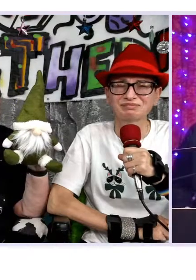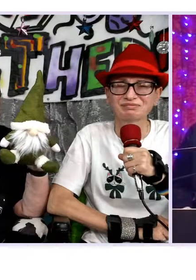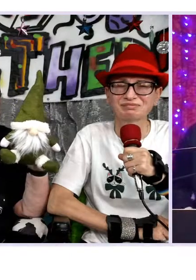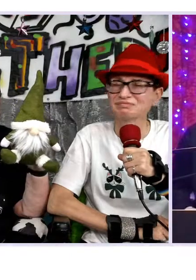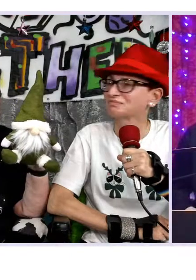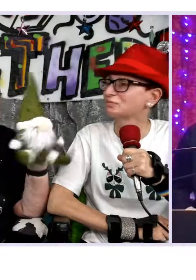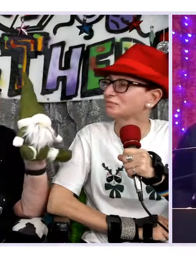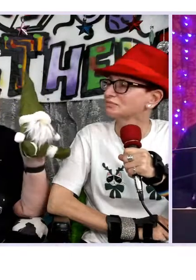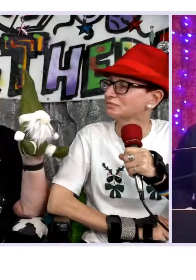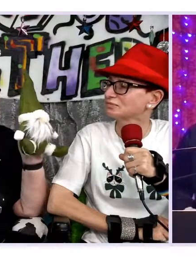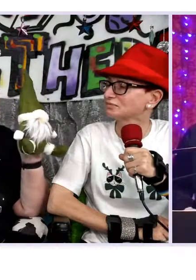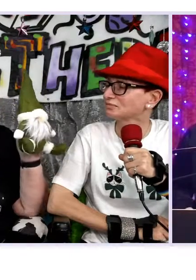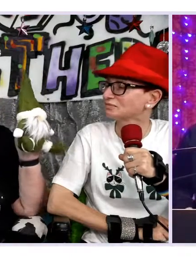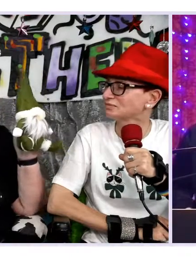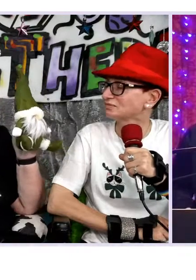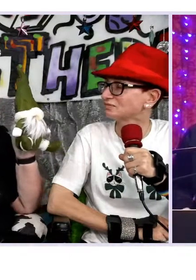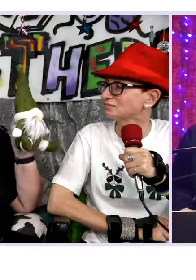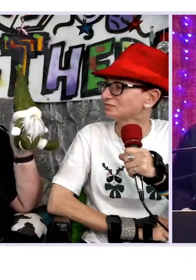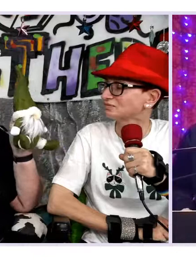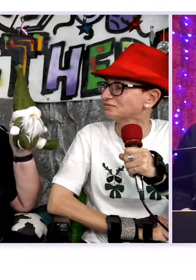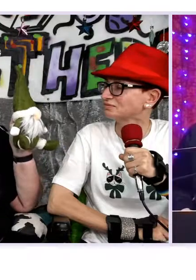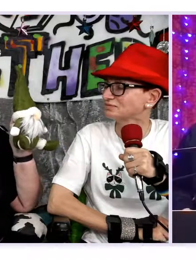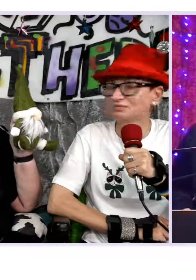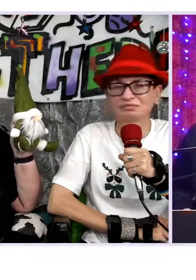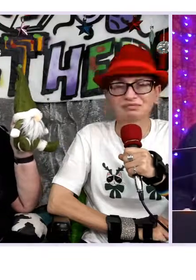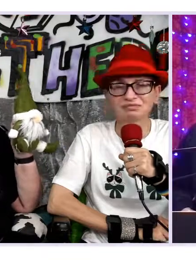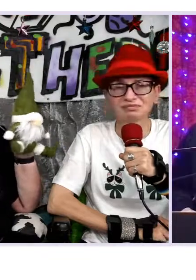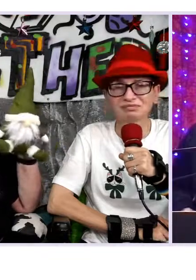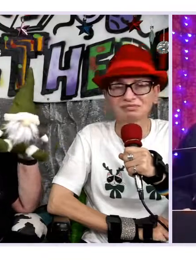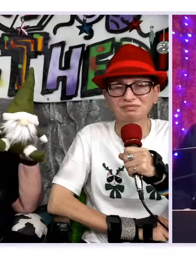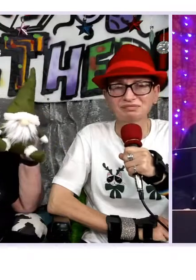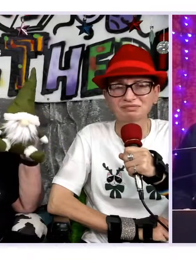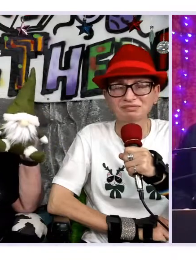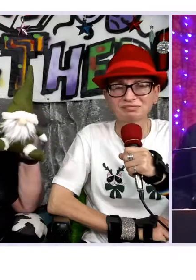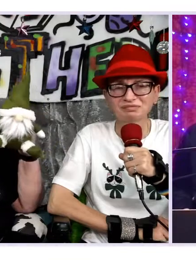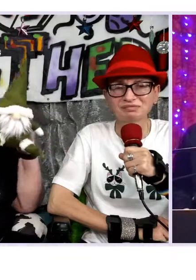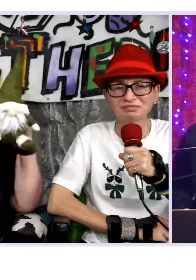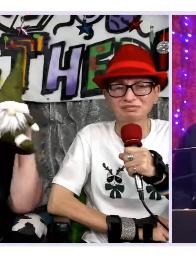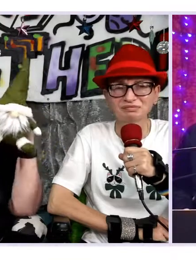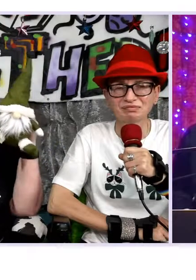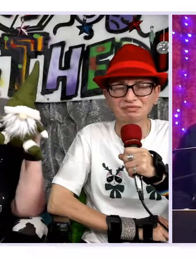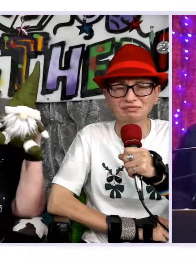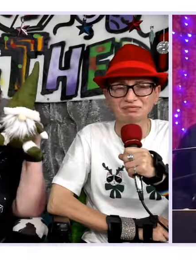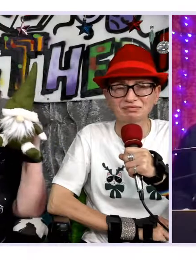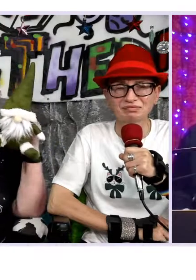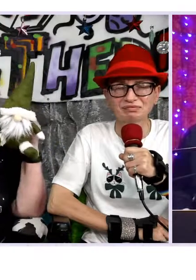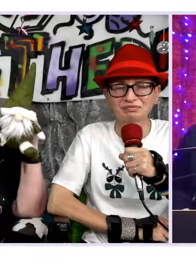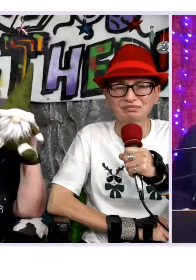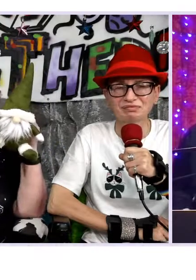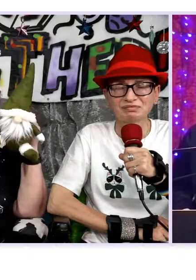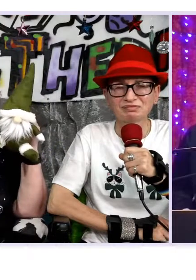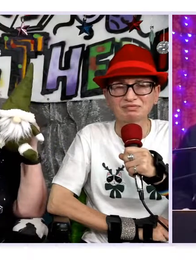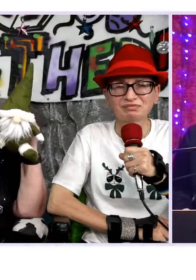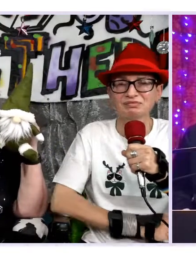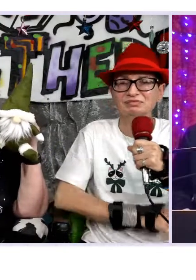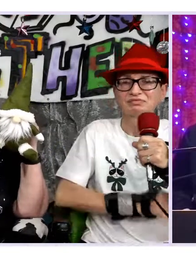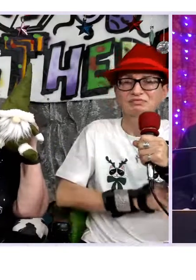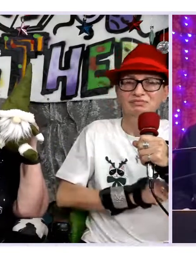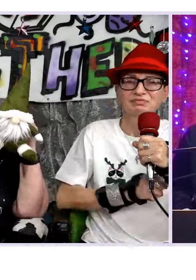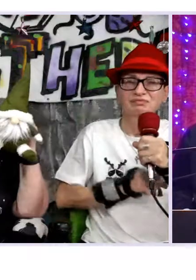well, with a rather long wispy grey. I'm not quite sure where the